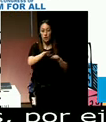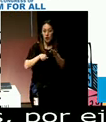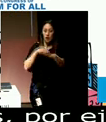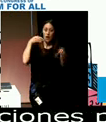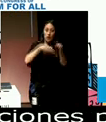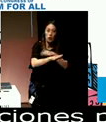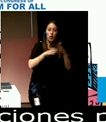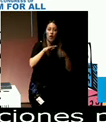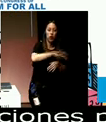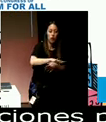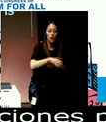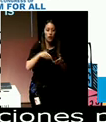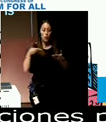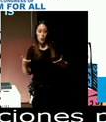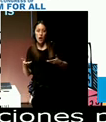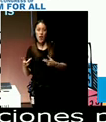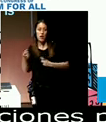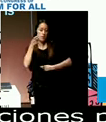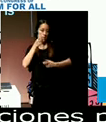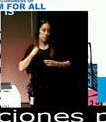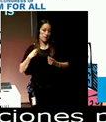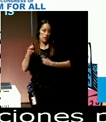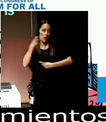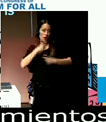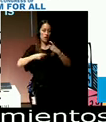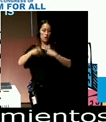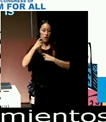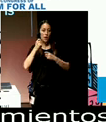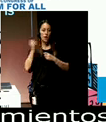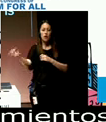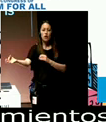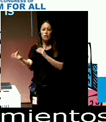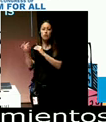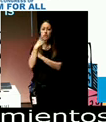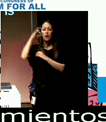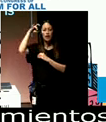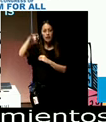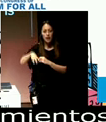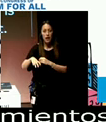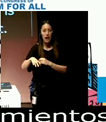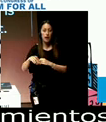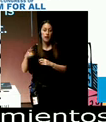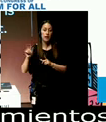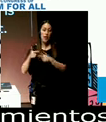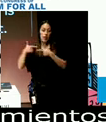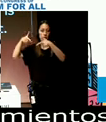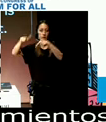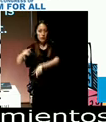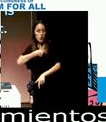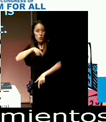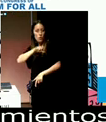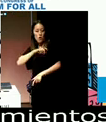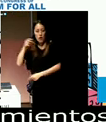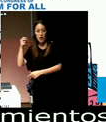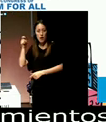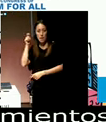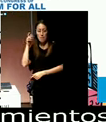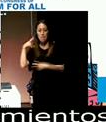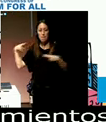were sent by the police department. We also show, for example, all the accessible bus